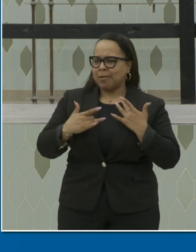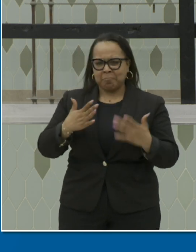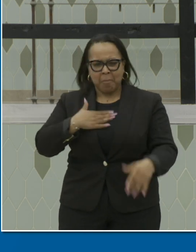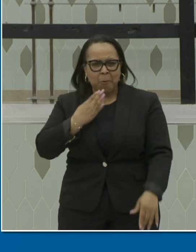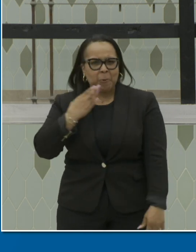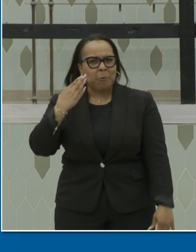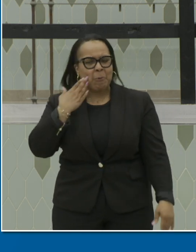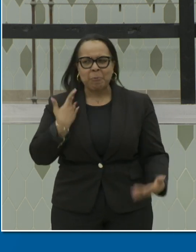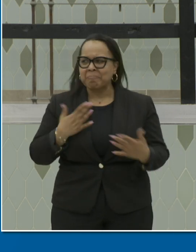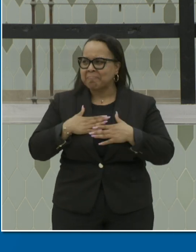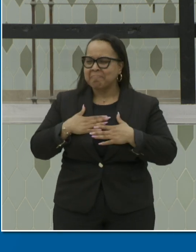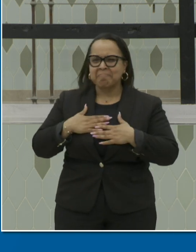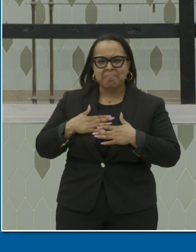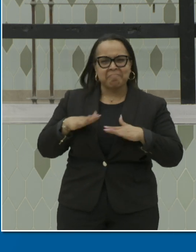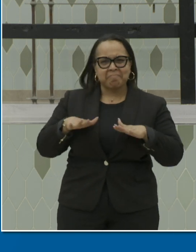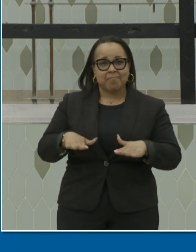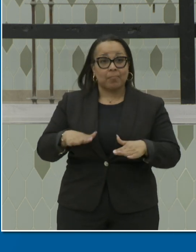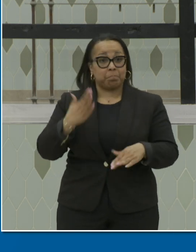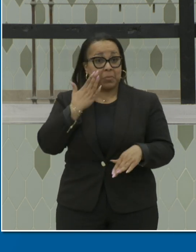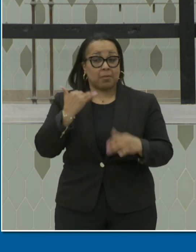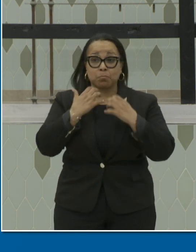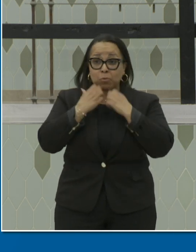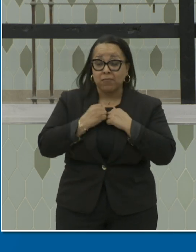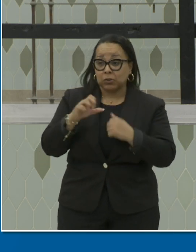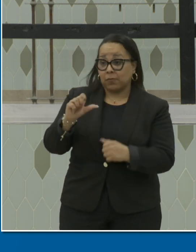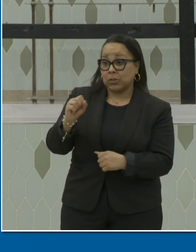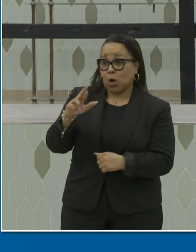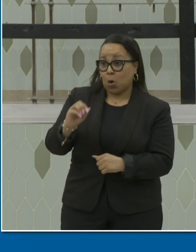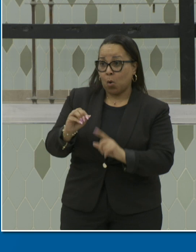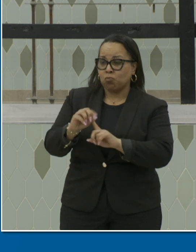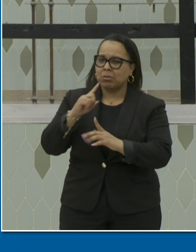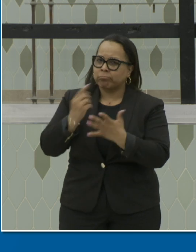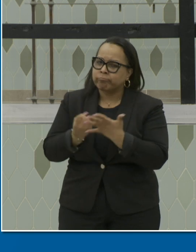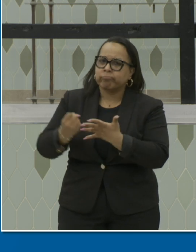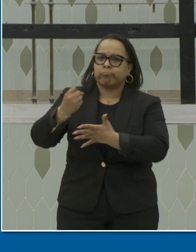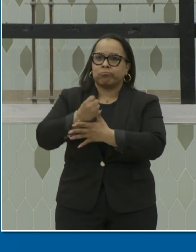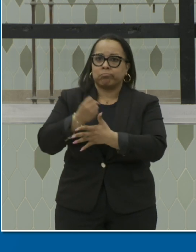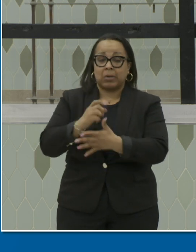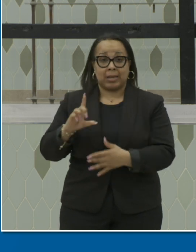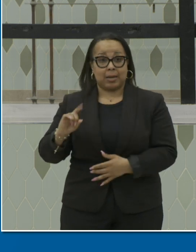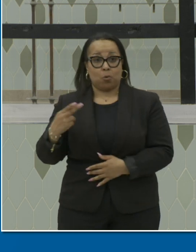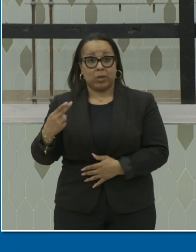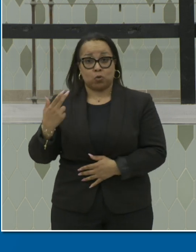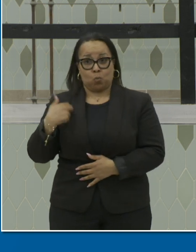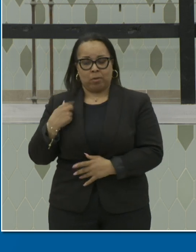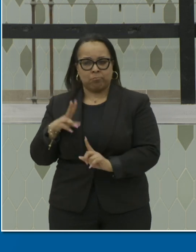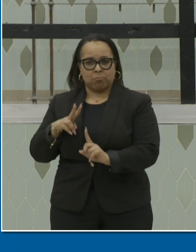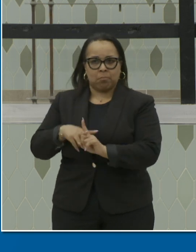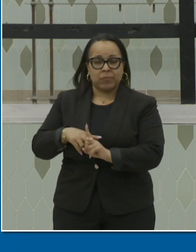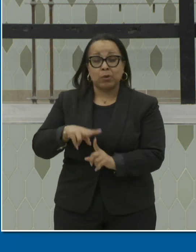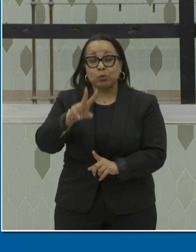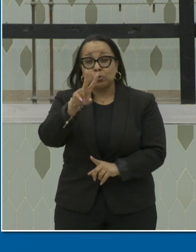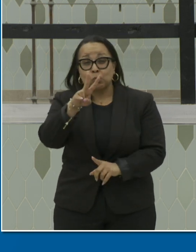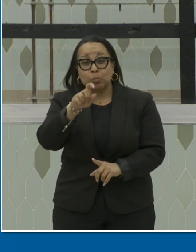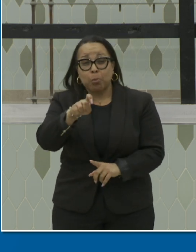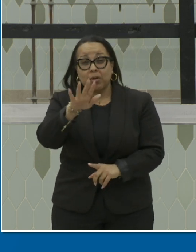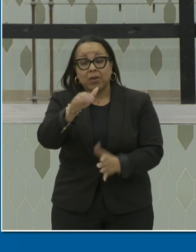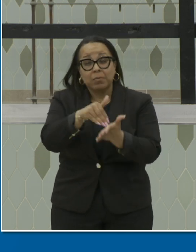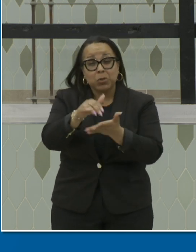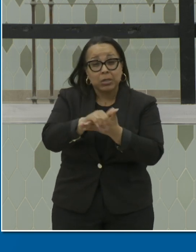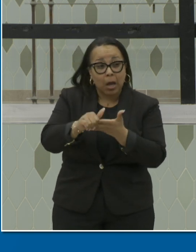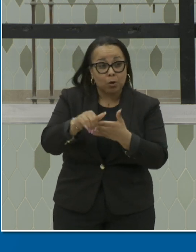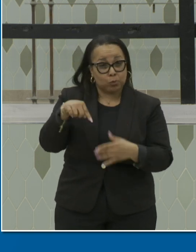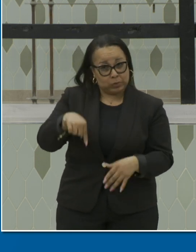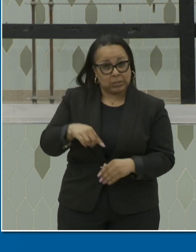home. Because the preservation of SROs is paramount, the Department of Housing allocated $2.5 million